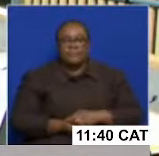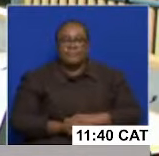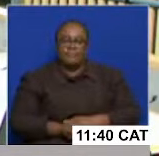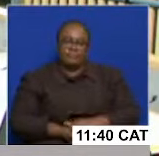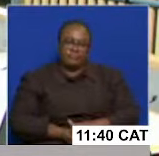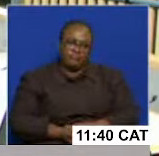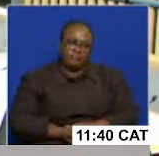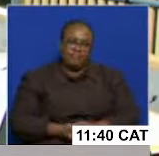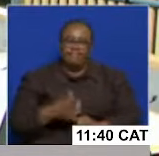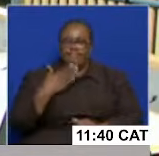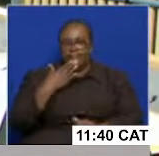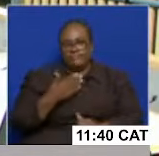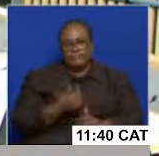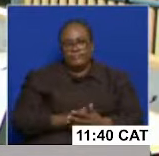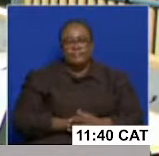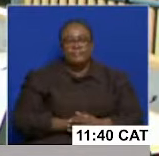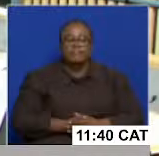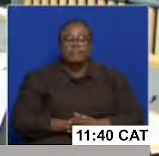Witness K,